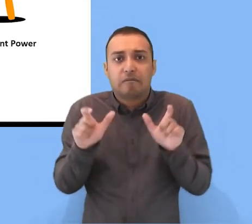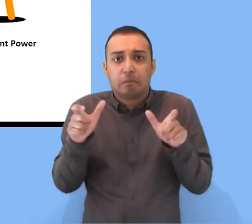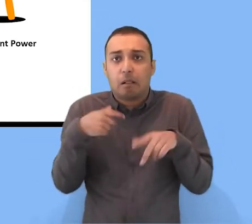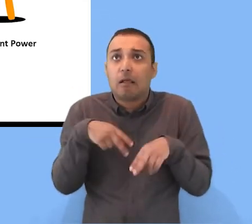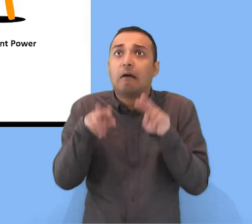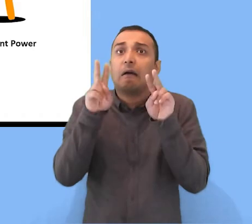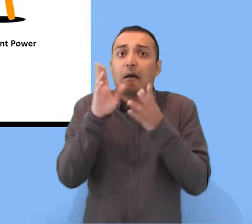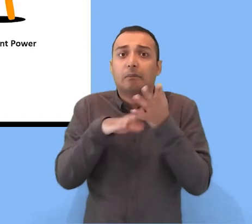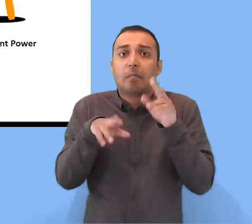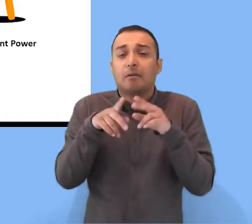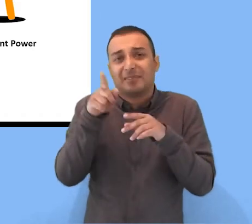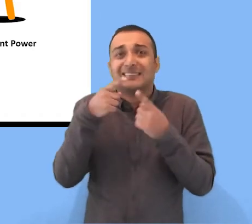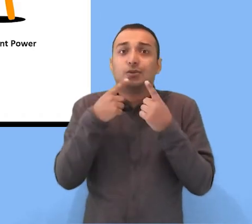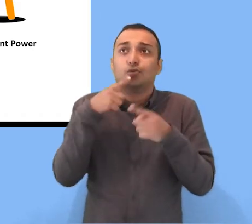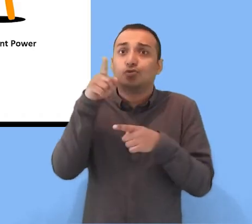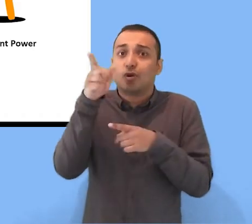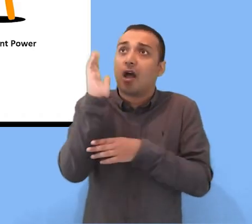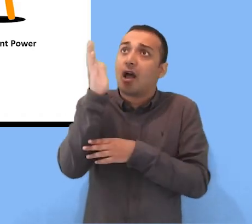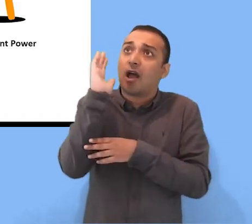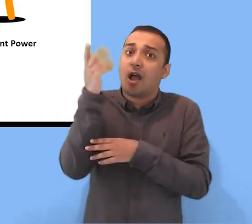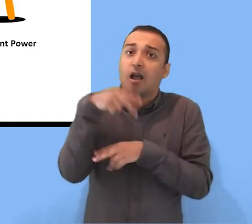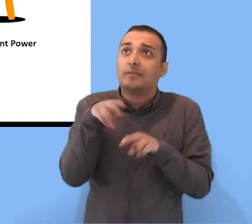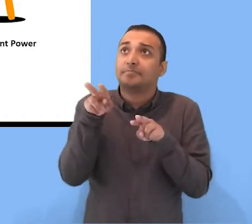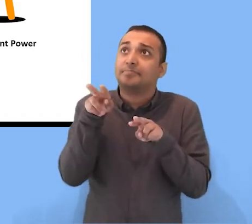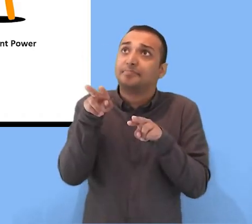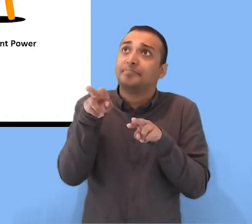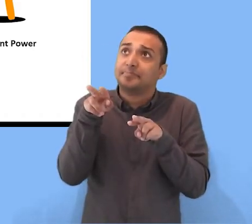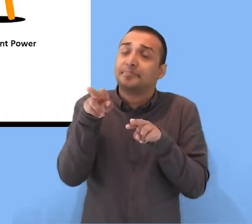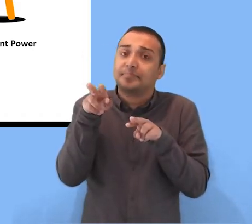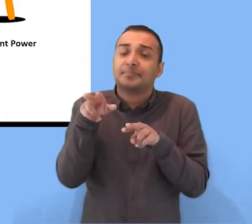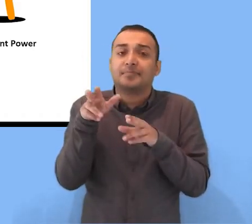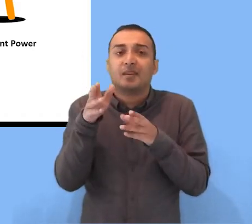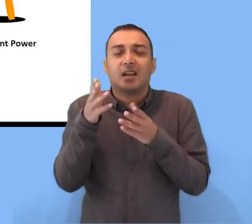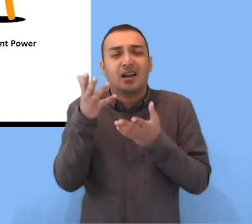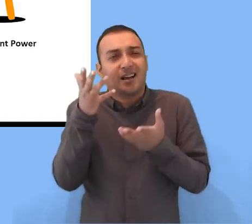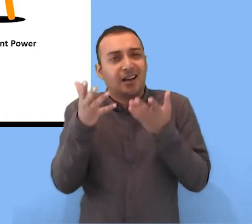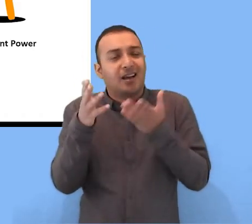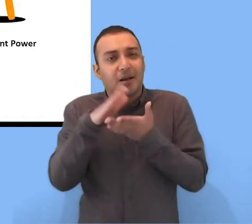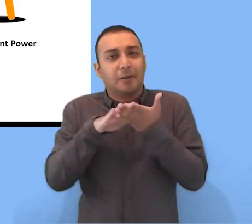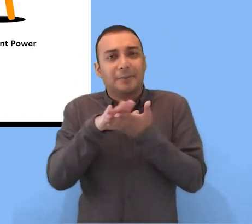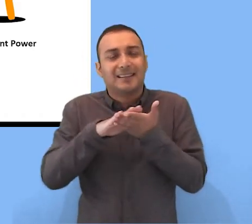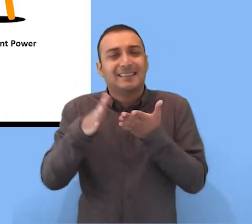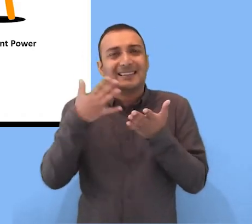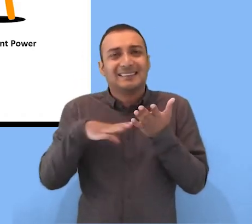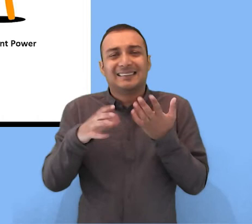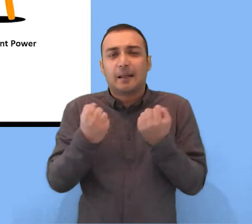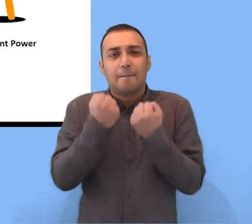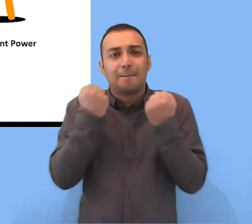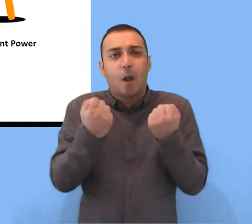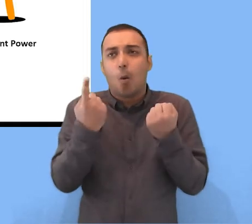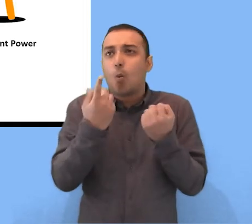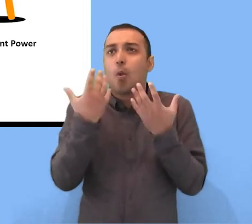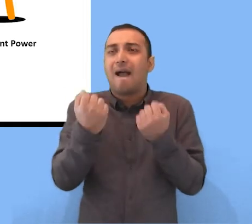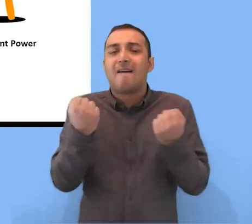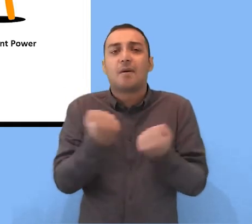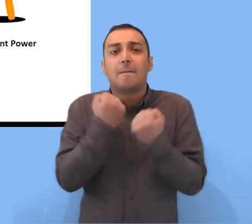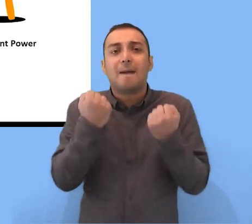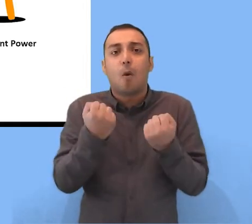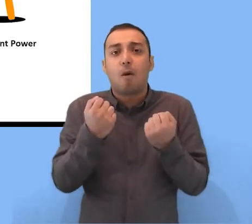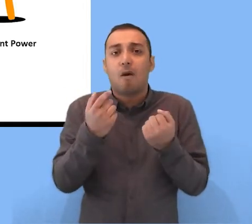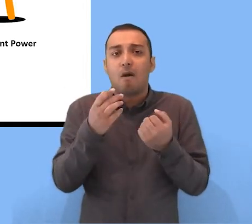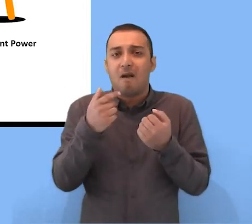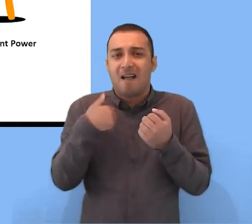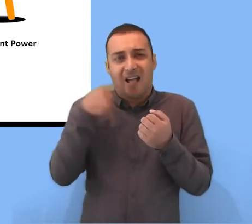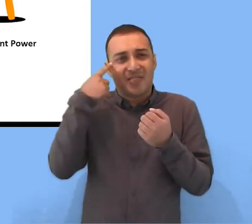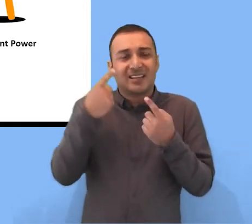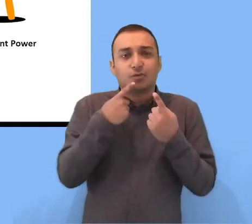I think this is more than just parent voice and saying, hey, parents, we should probably listen to some of them and include them in school decisions. I think this is